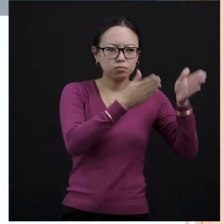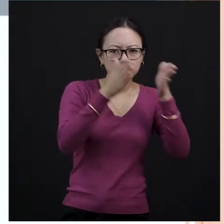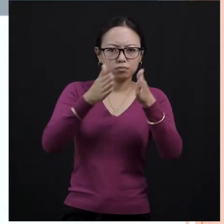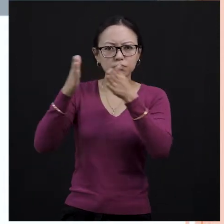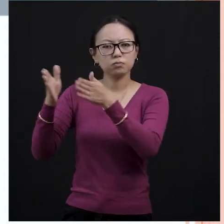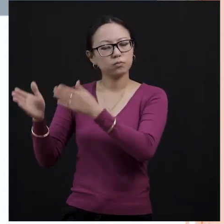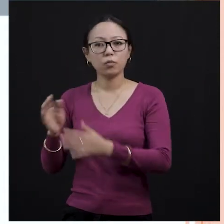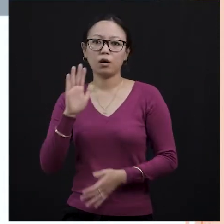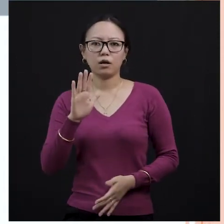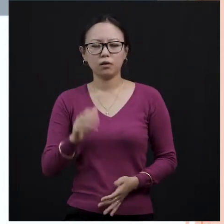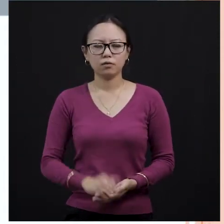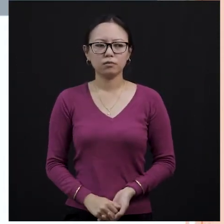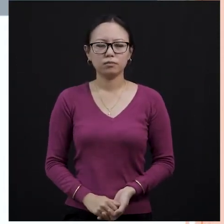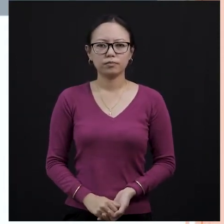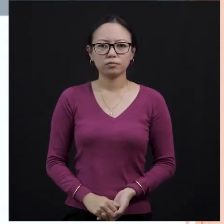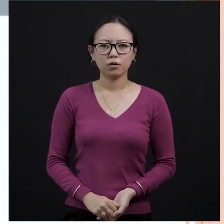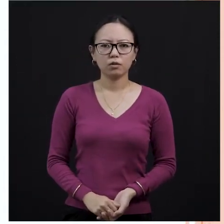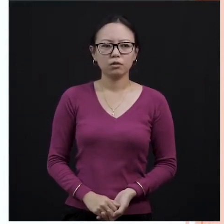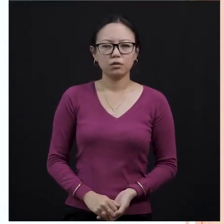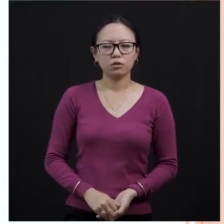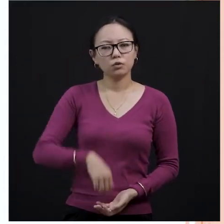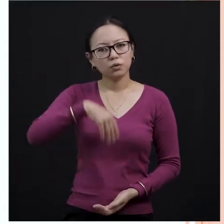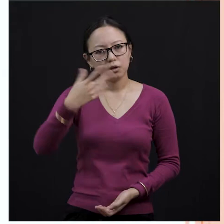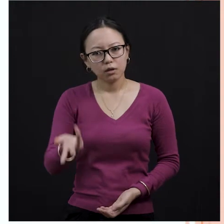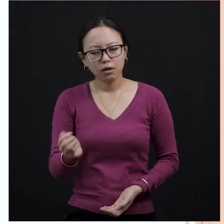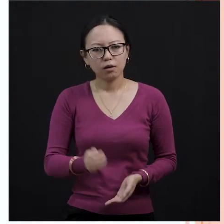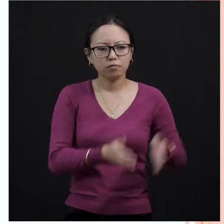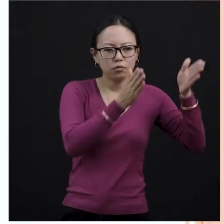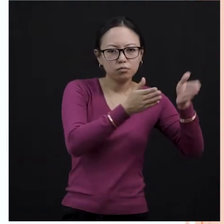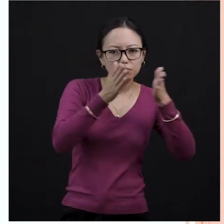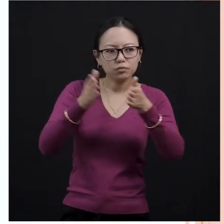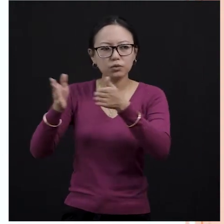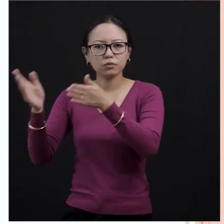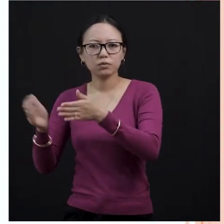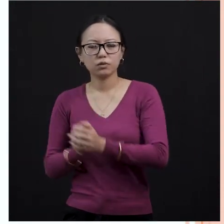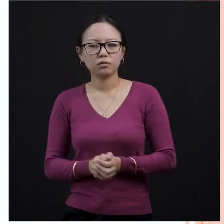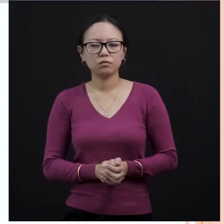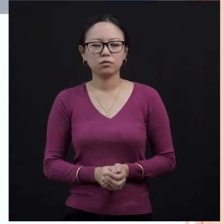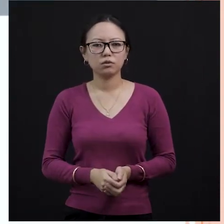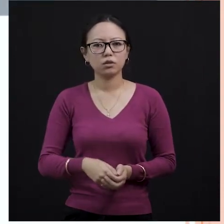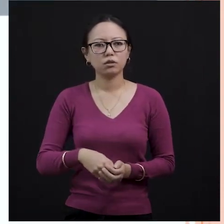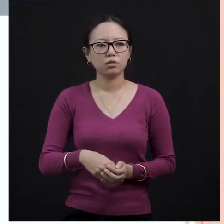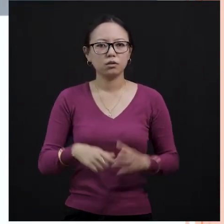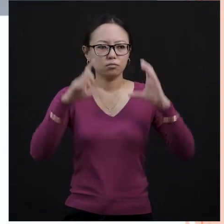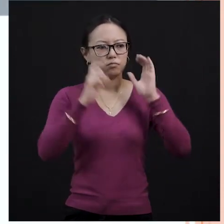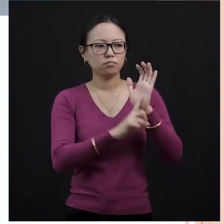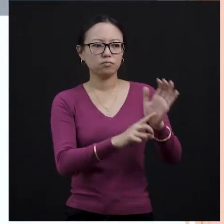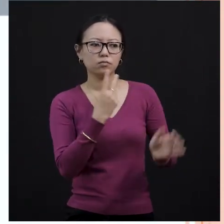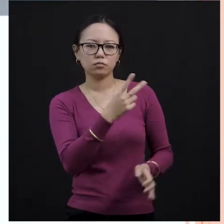these numbers. So after we arrange it, it'll come in this manner.